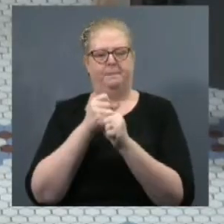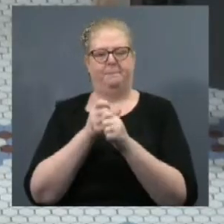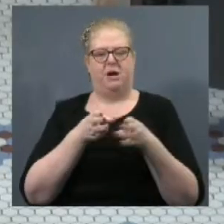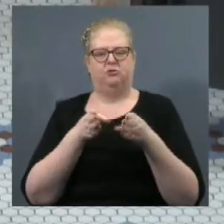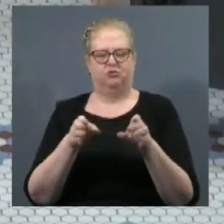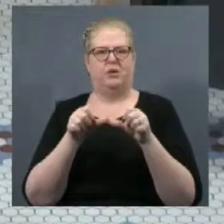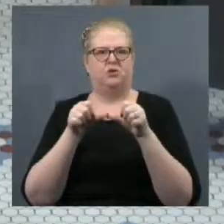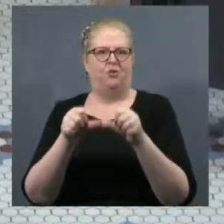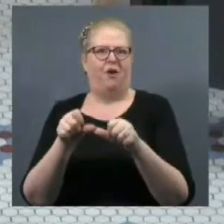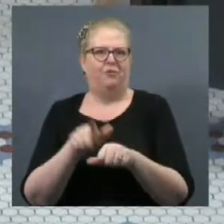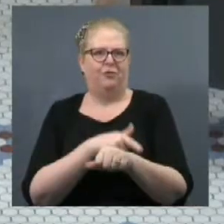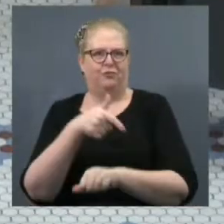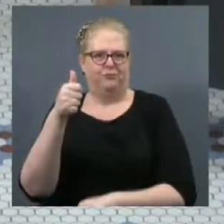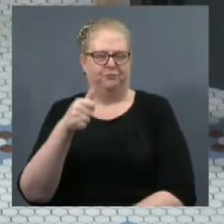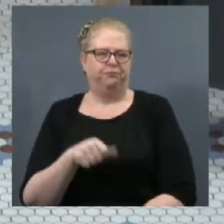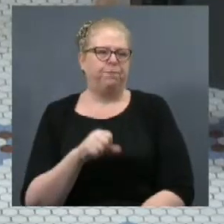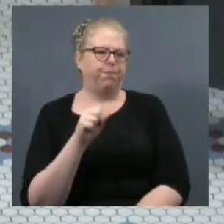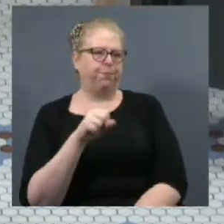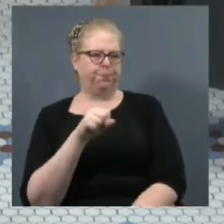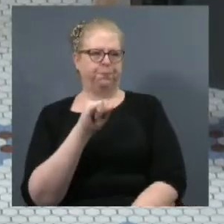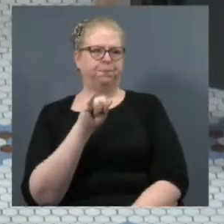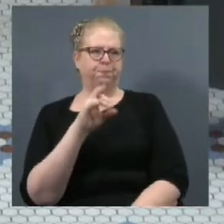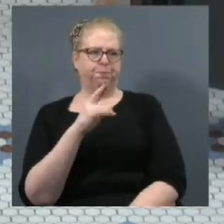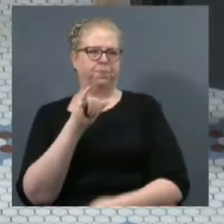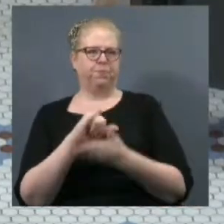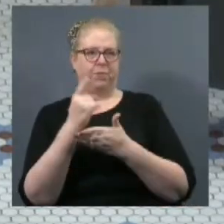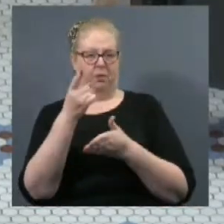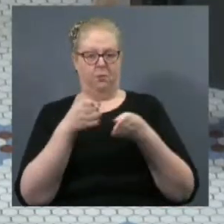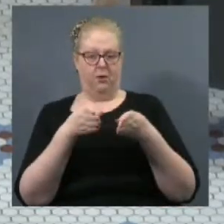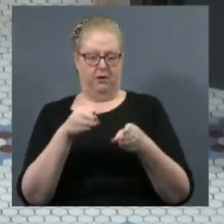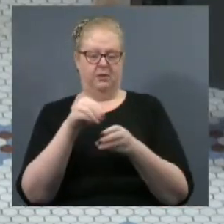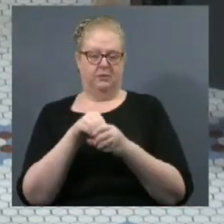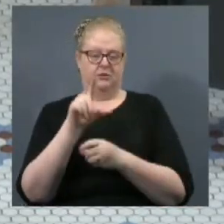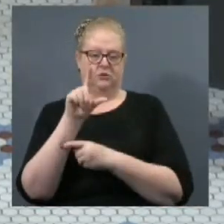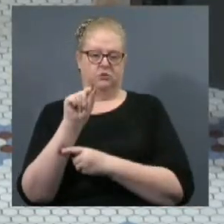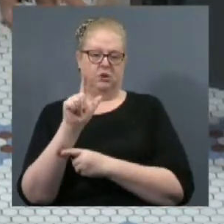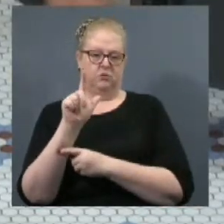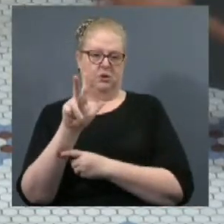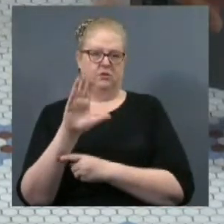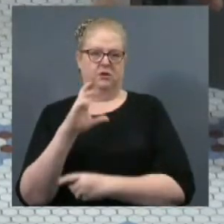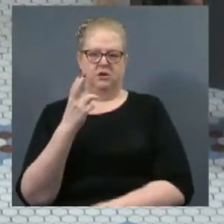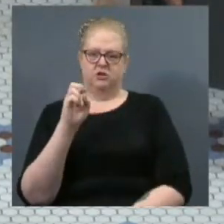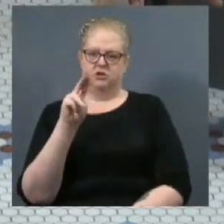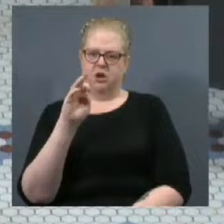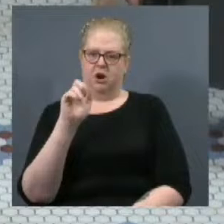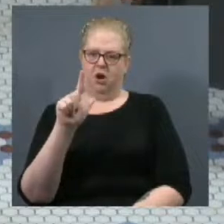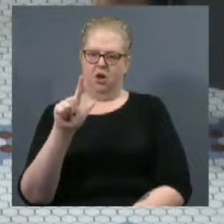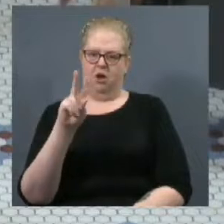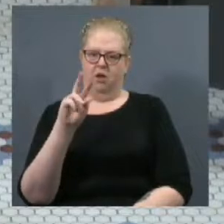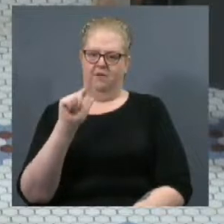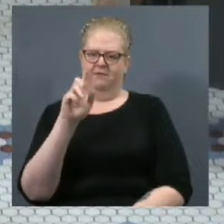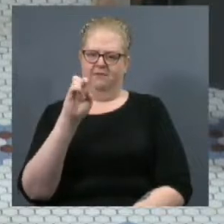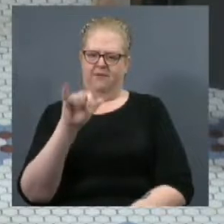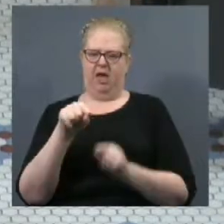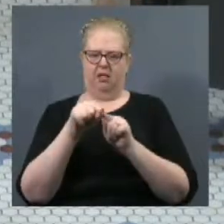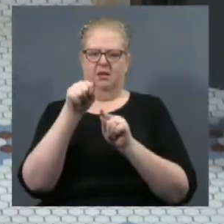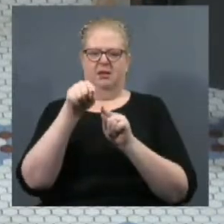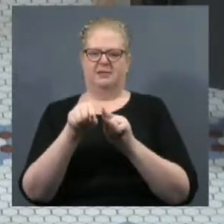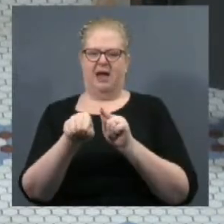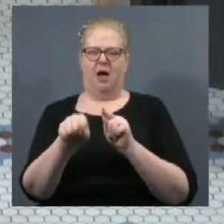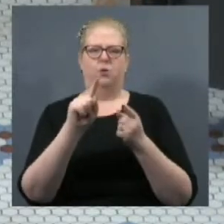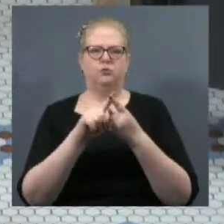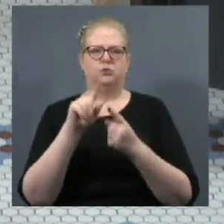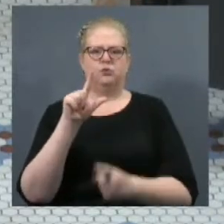So that one section that we did in the 23 cycle from Chenal Valley on Chenal Parkway down to LaMarche or whatever that is.